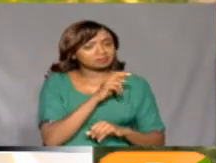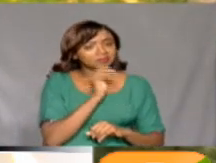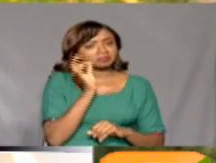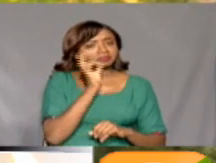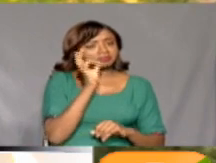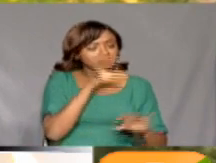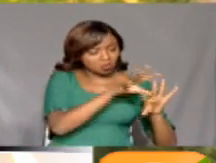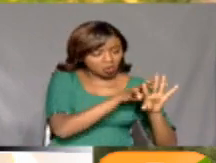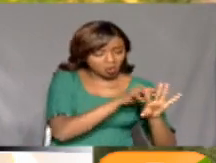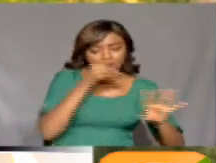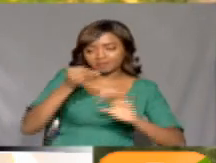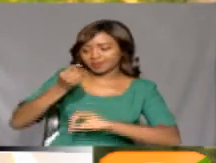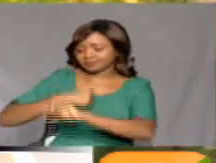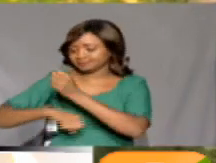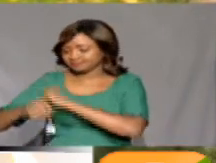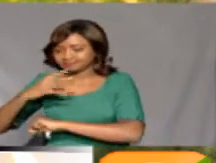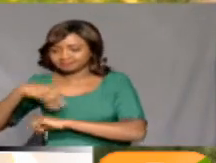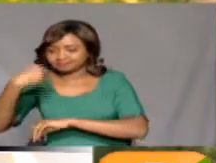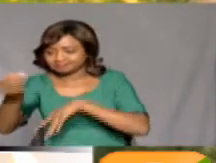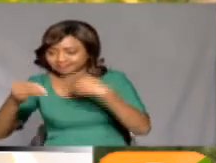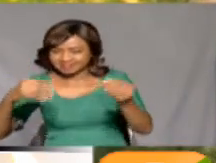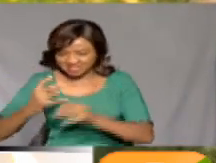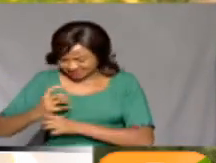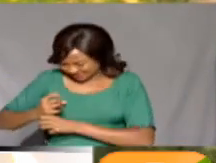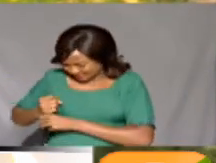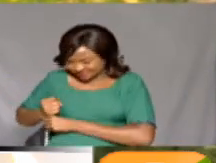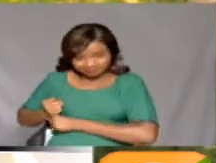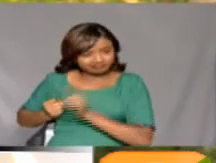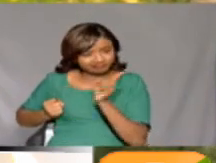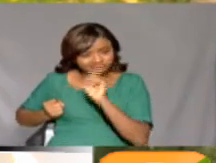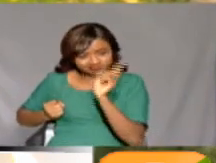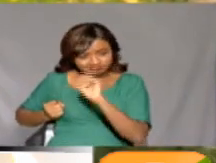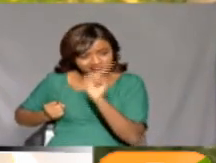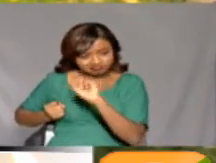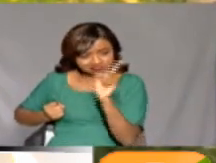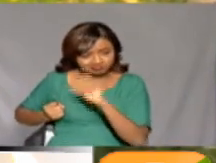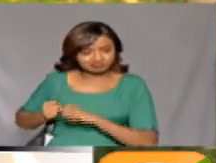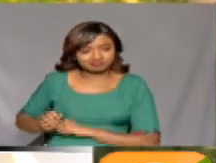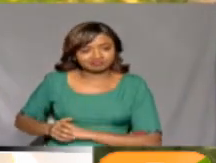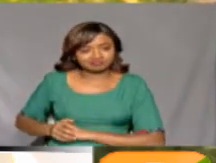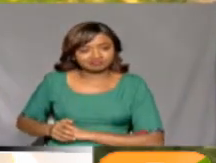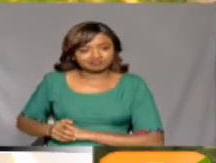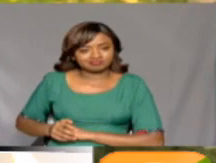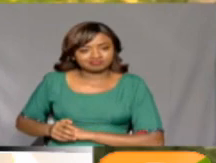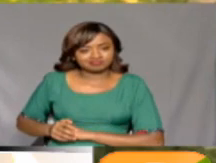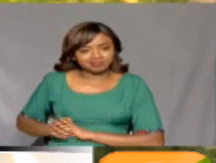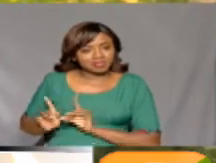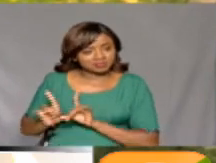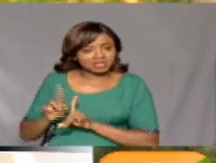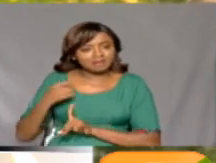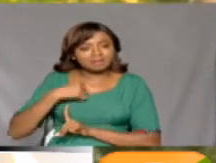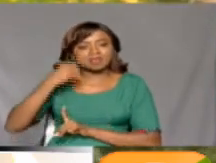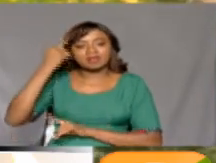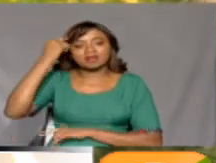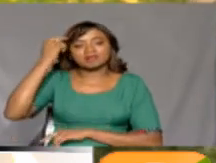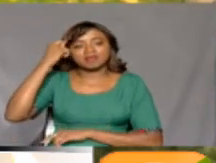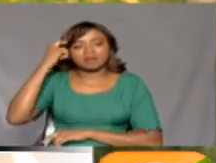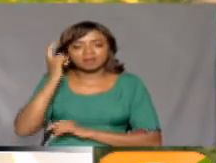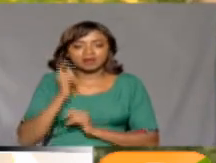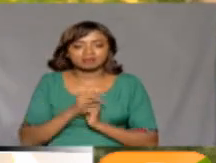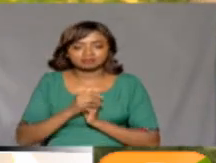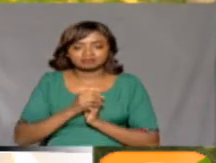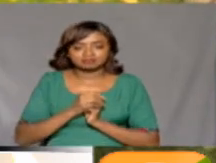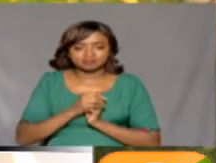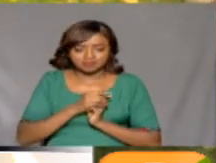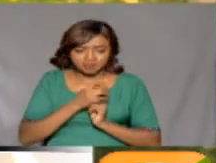I remember my first interaction